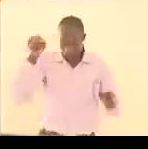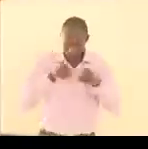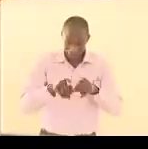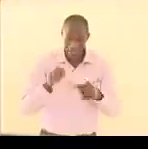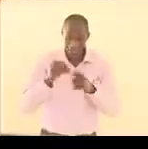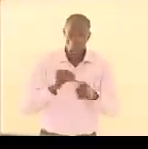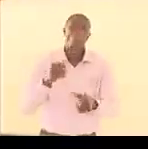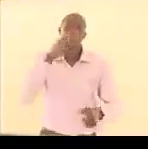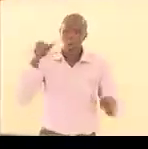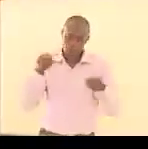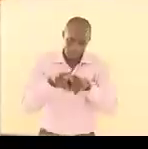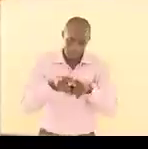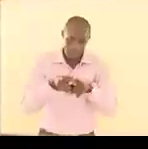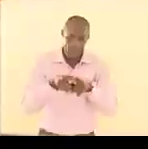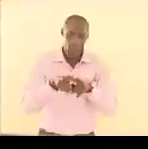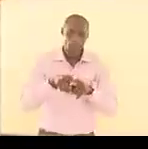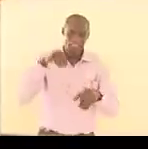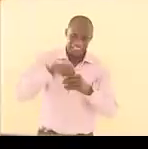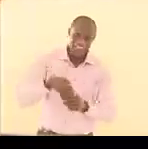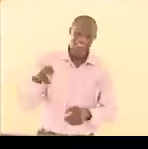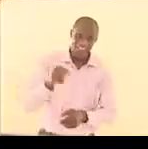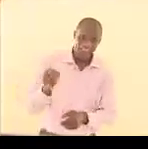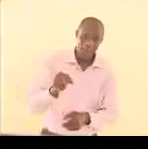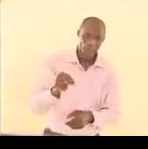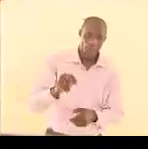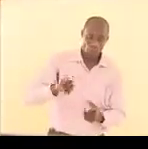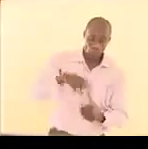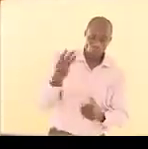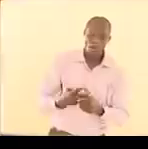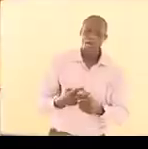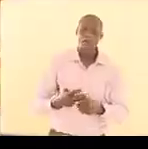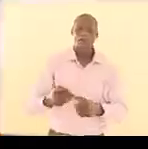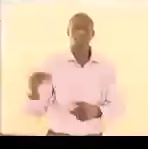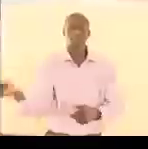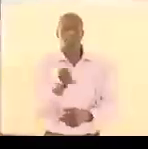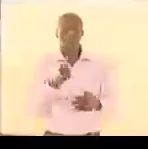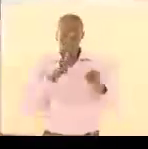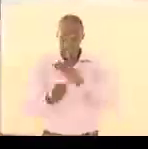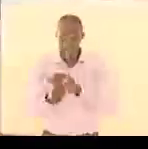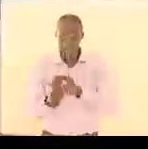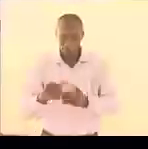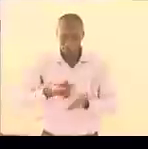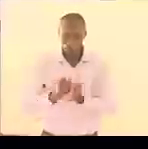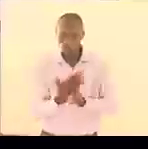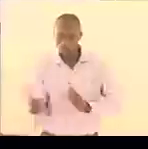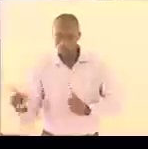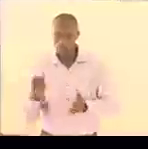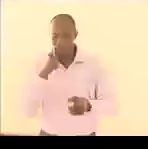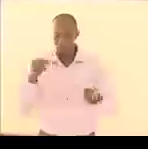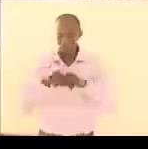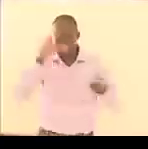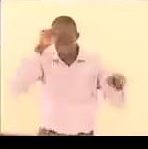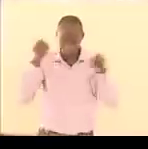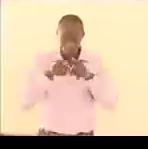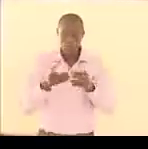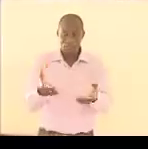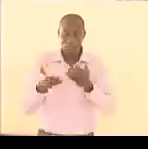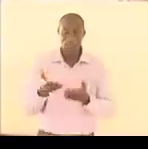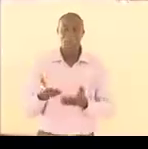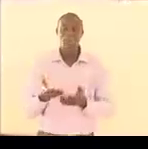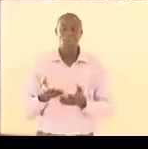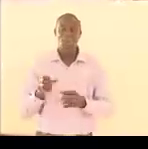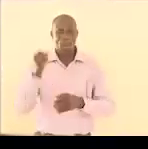a brother or a sister in dire need while they hoard what those sisters and brothers needed for their